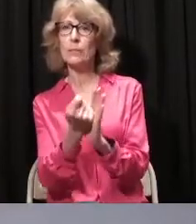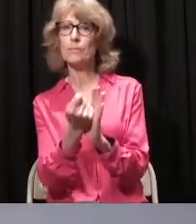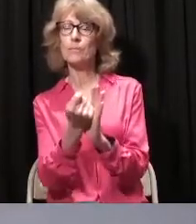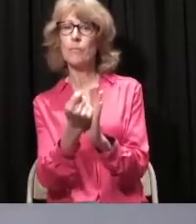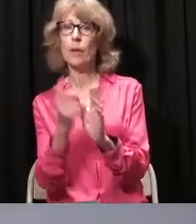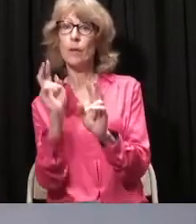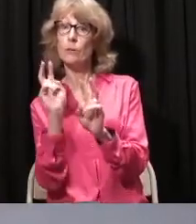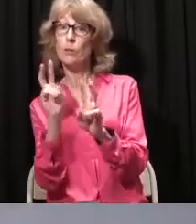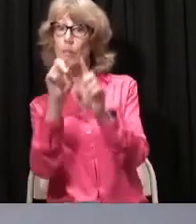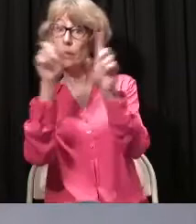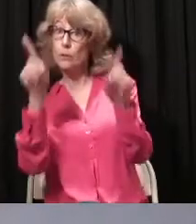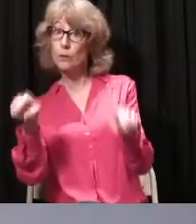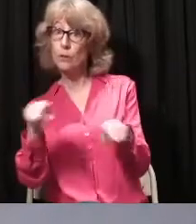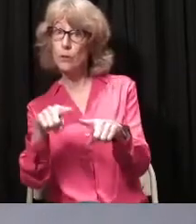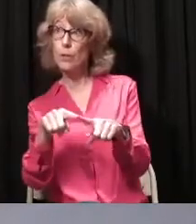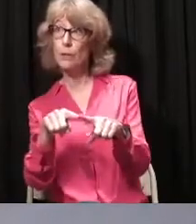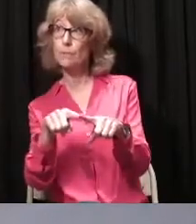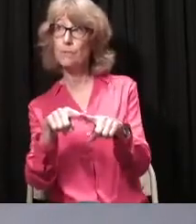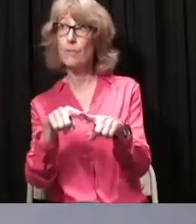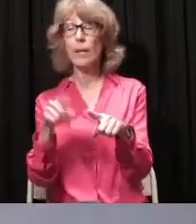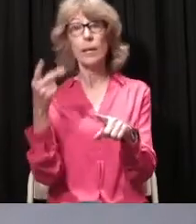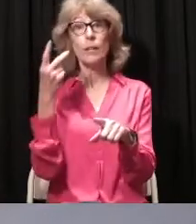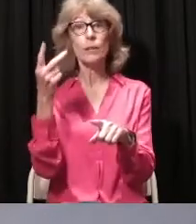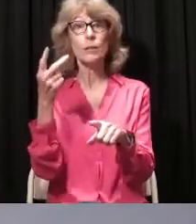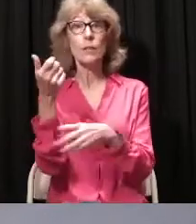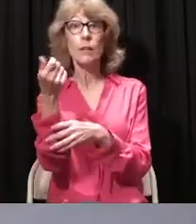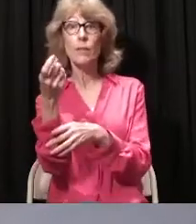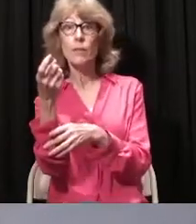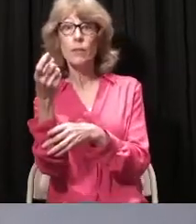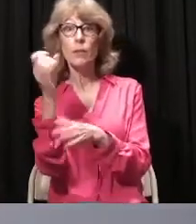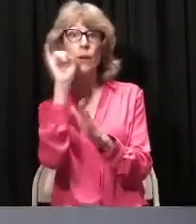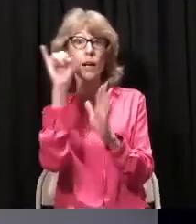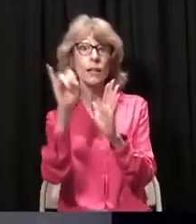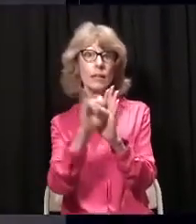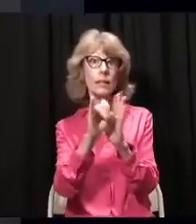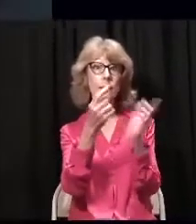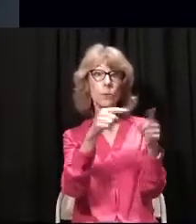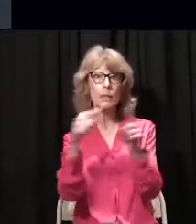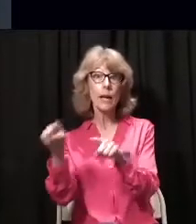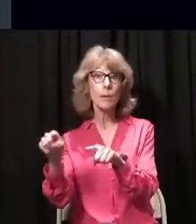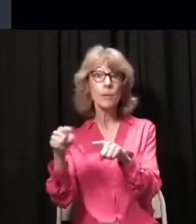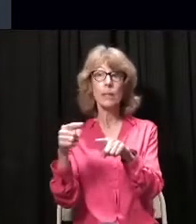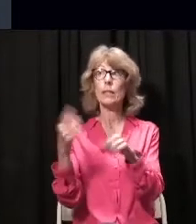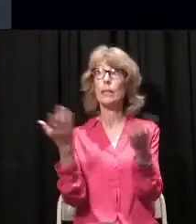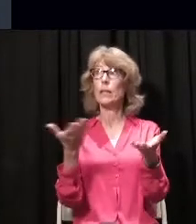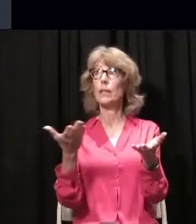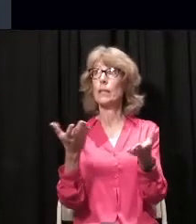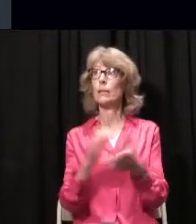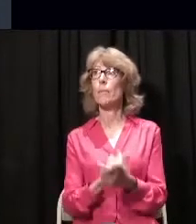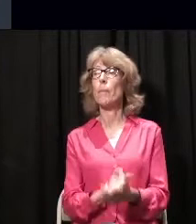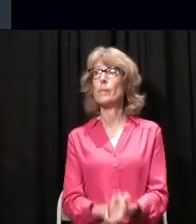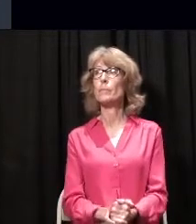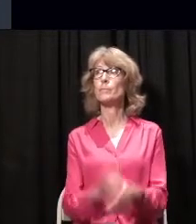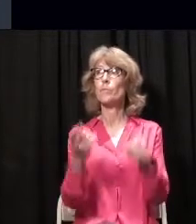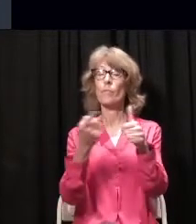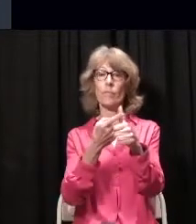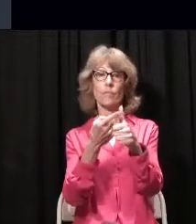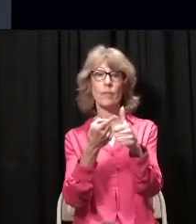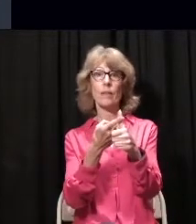screen, and you are going to get a few ideas as far as what exactly we're doing behind the scenes. So first one is